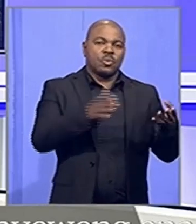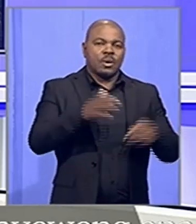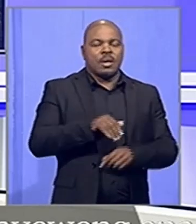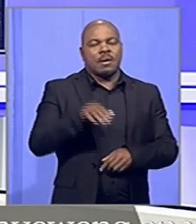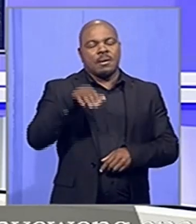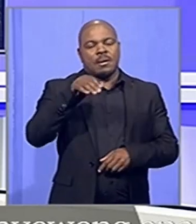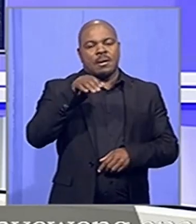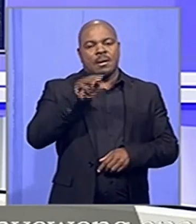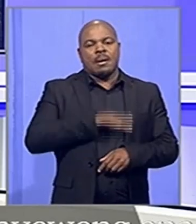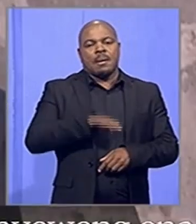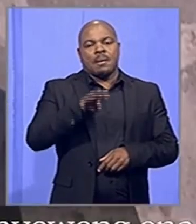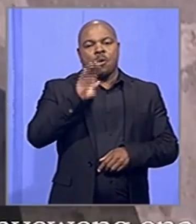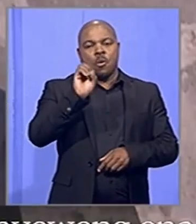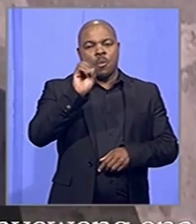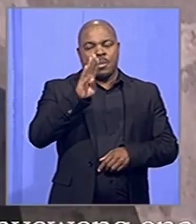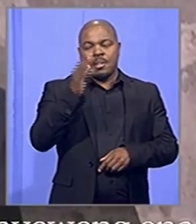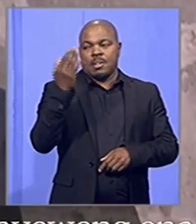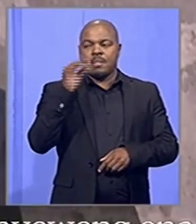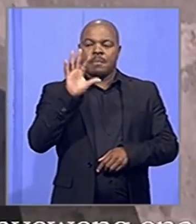Mantaha.